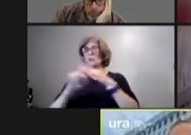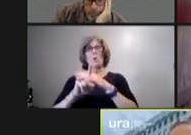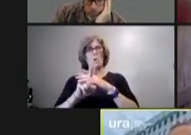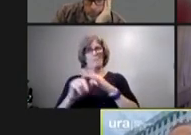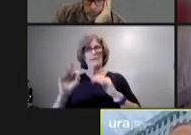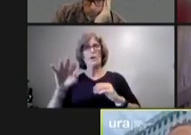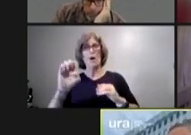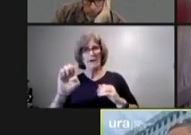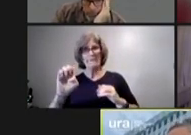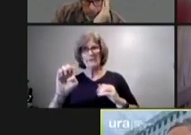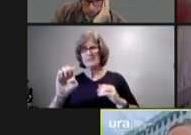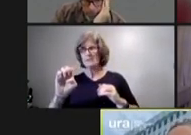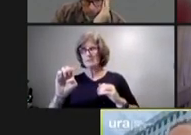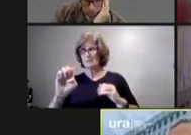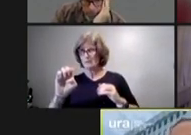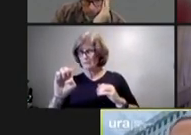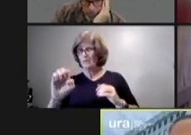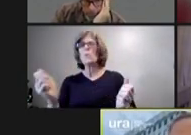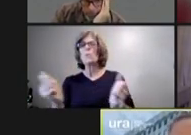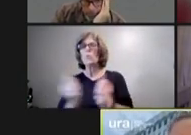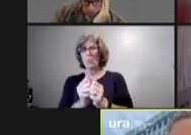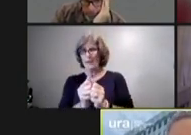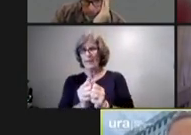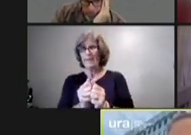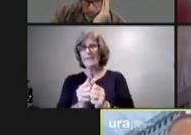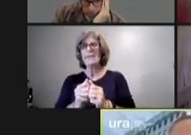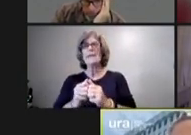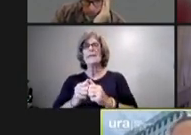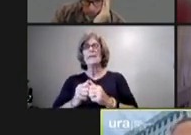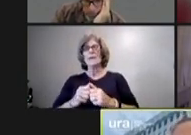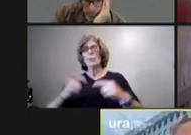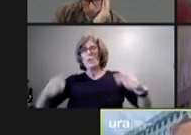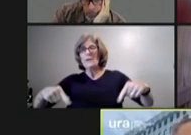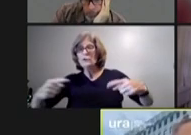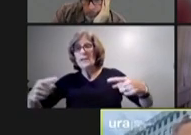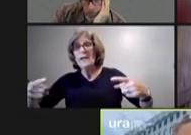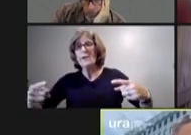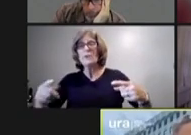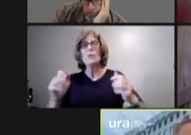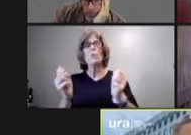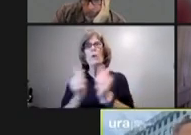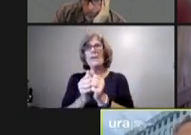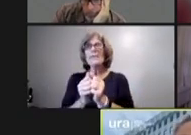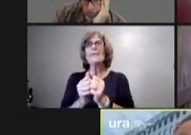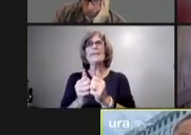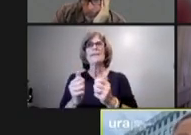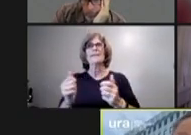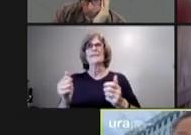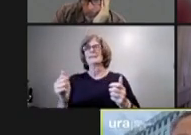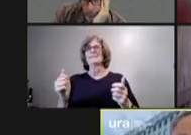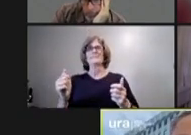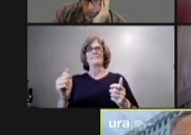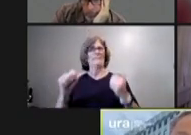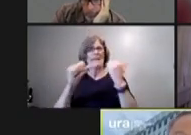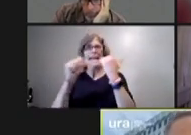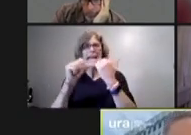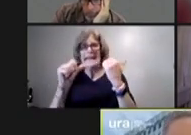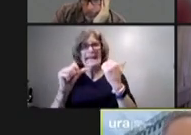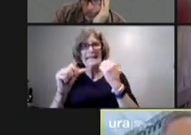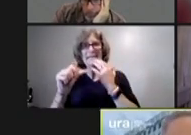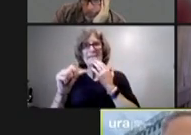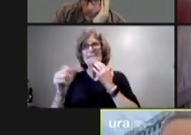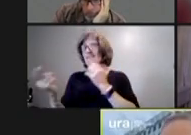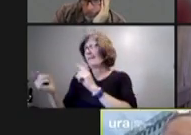to find an access van ride to get there, and then have a live-in aide maybe have to come with